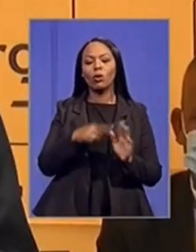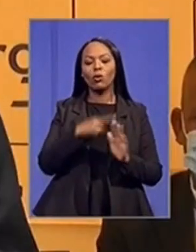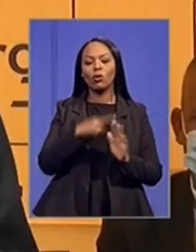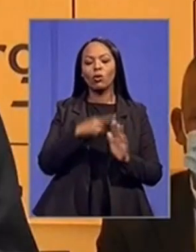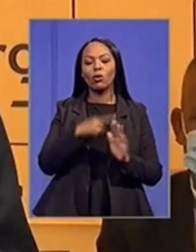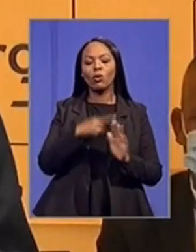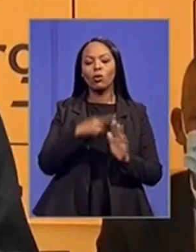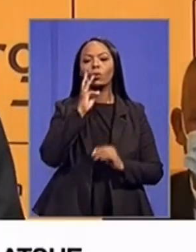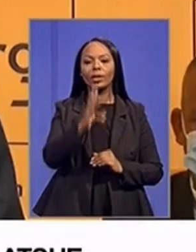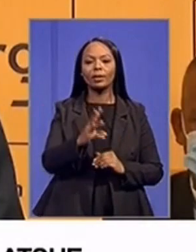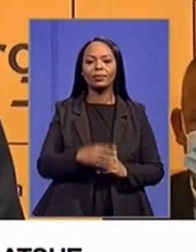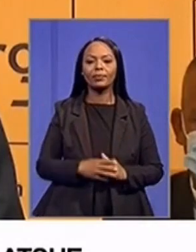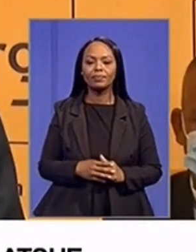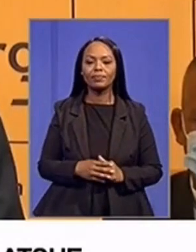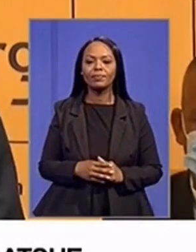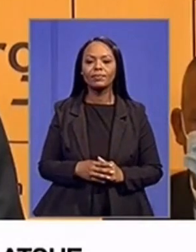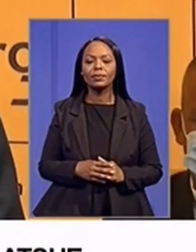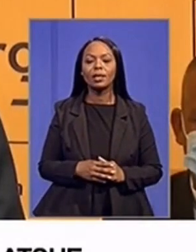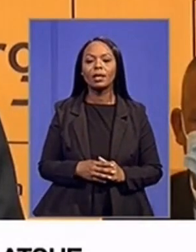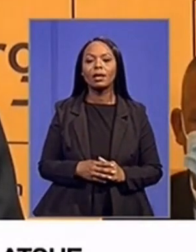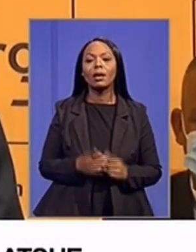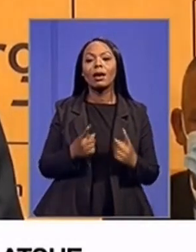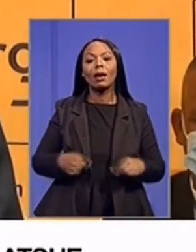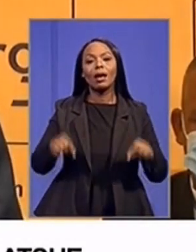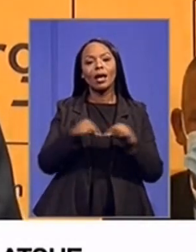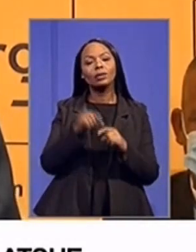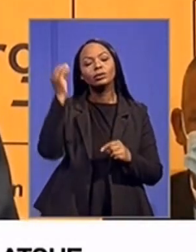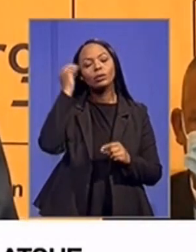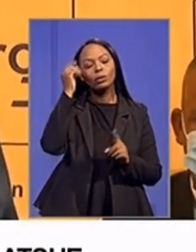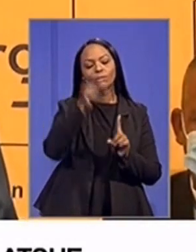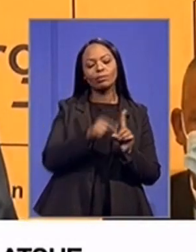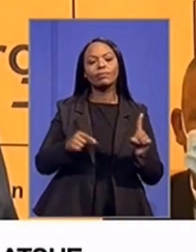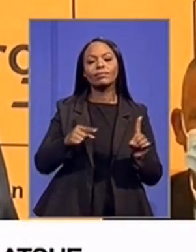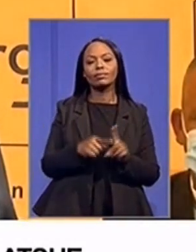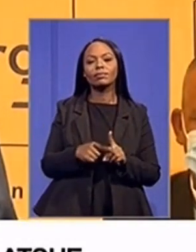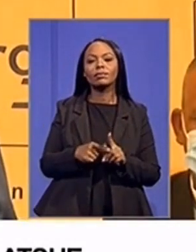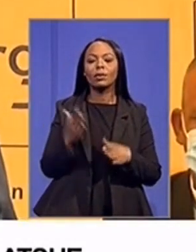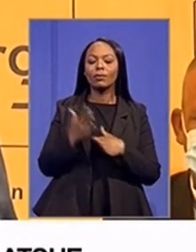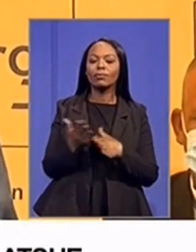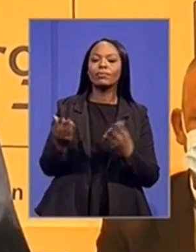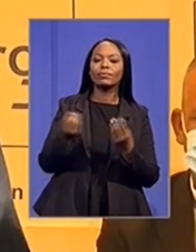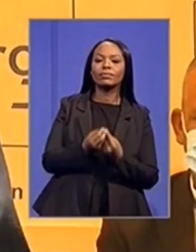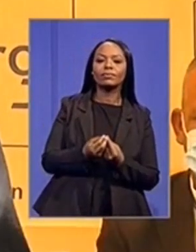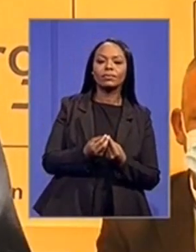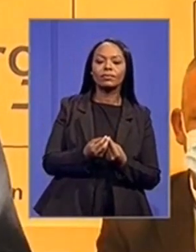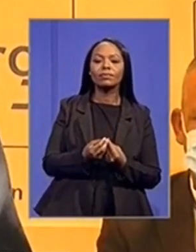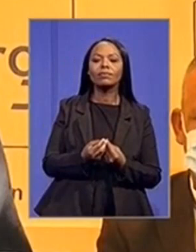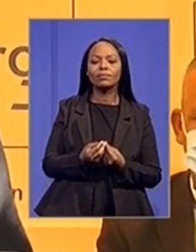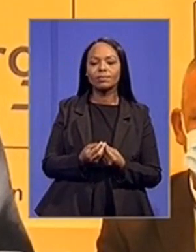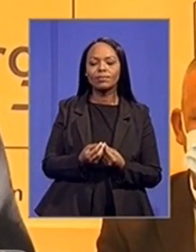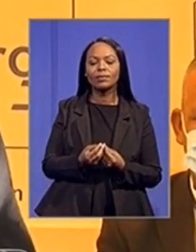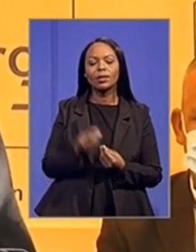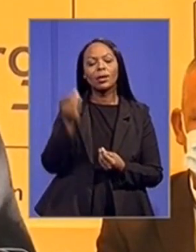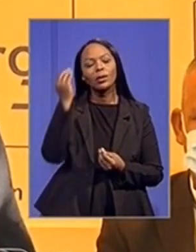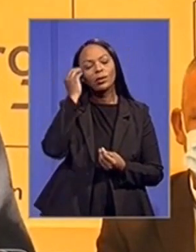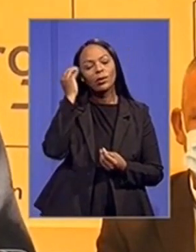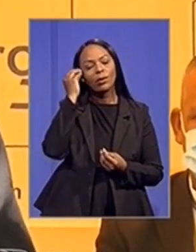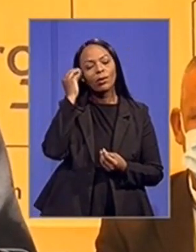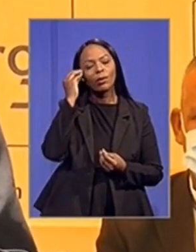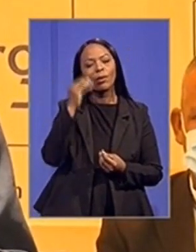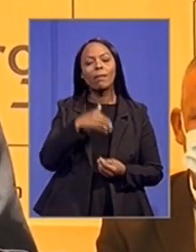Those of us who have known him and walked with him know the pain of losing what